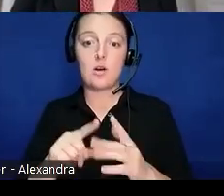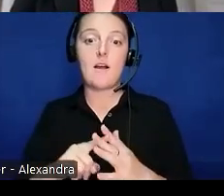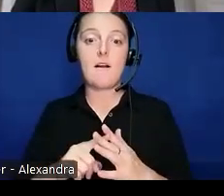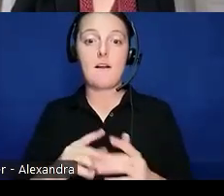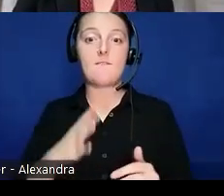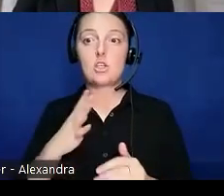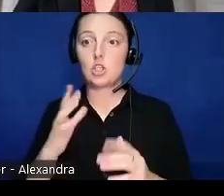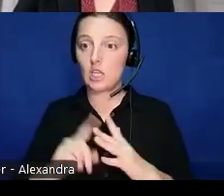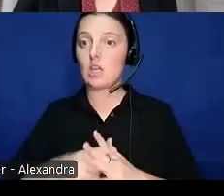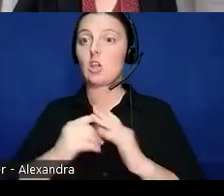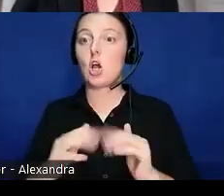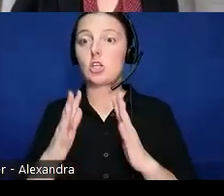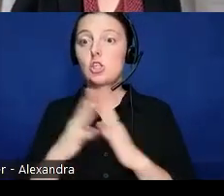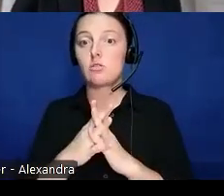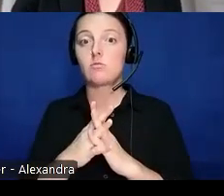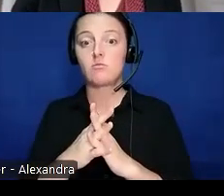critical event. Um,